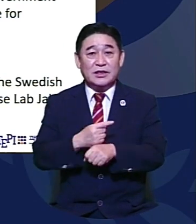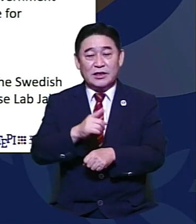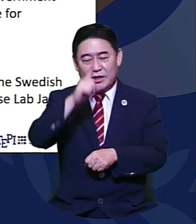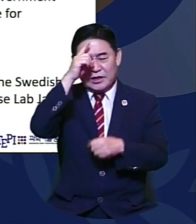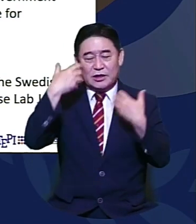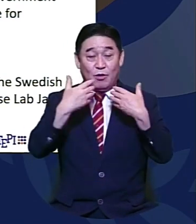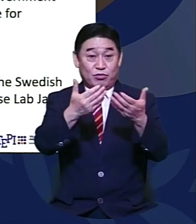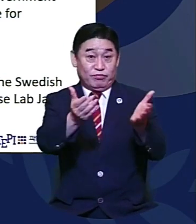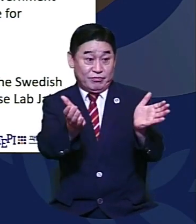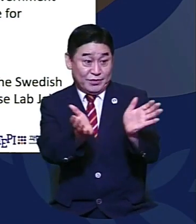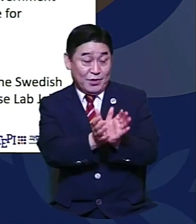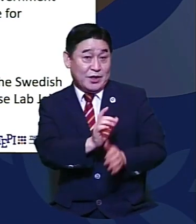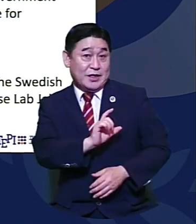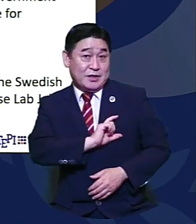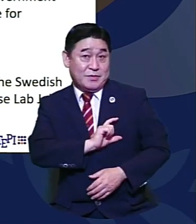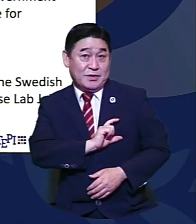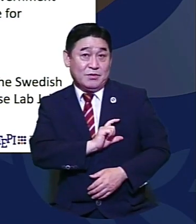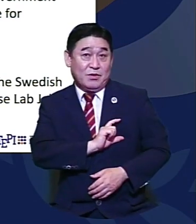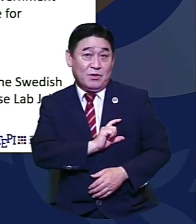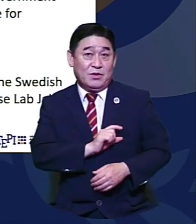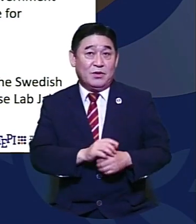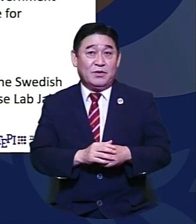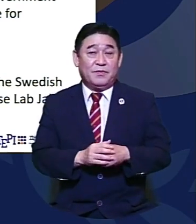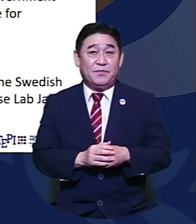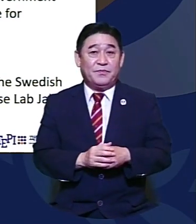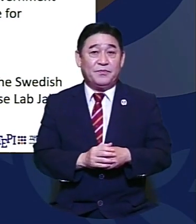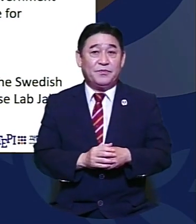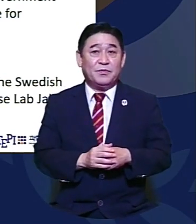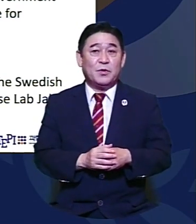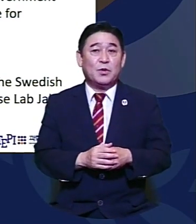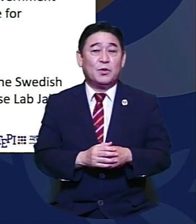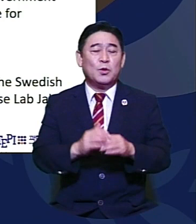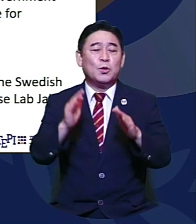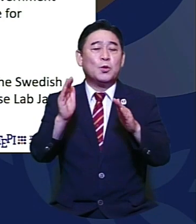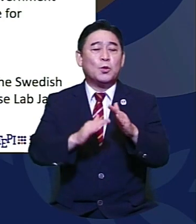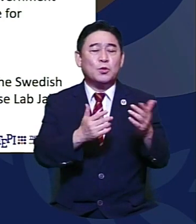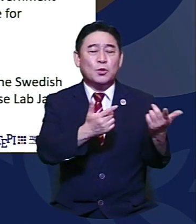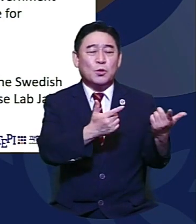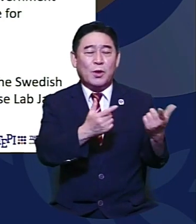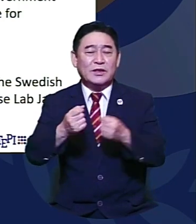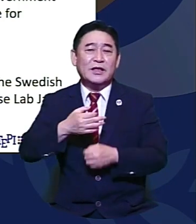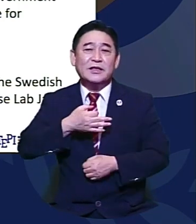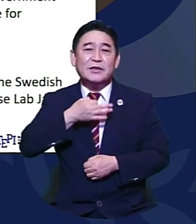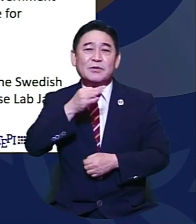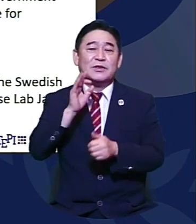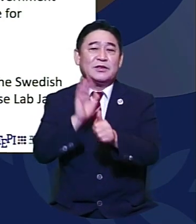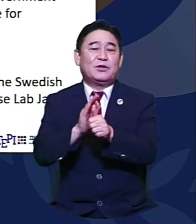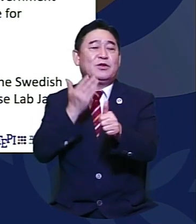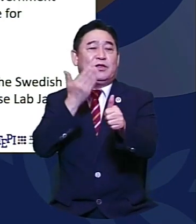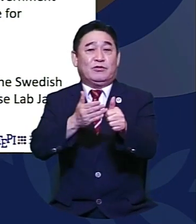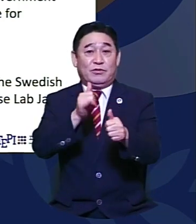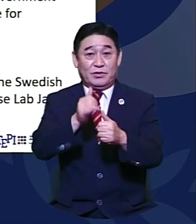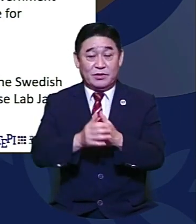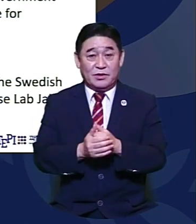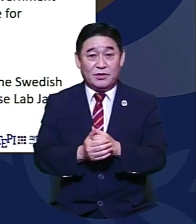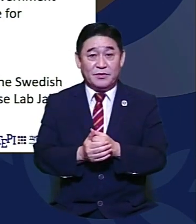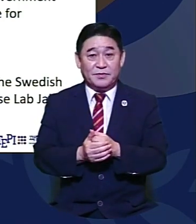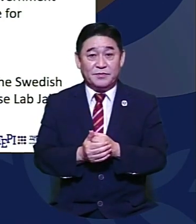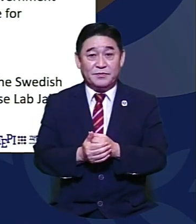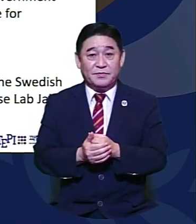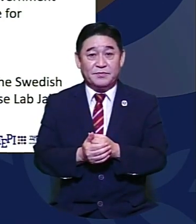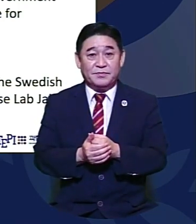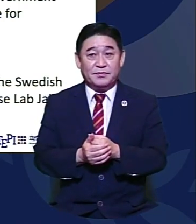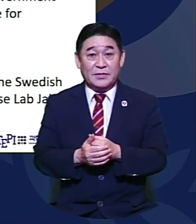They also the supporting common voice of Mozilla. Means that they provide some kind of the voice kind